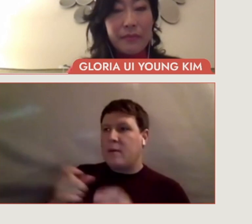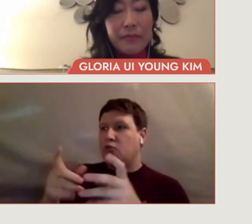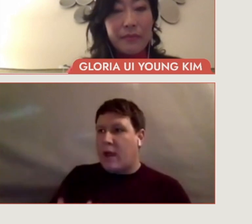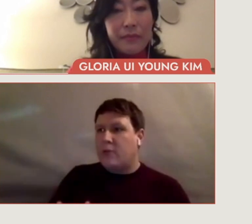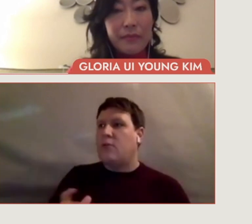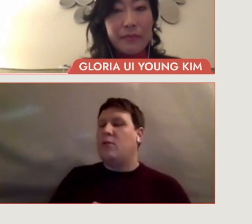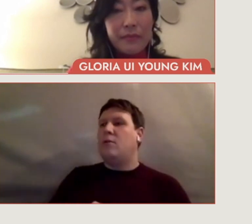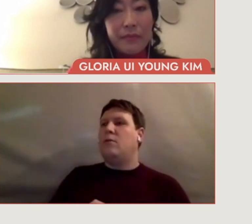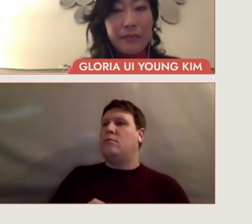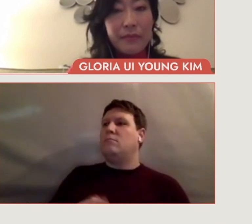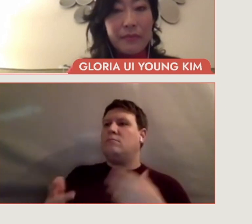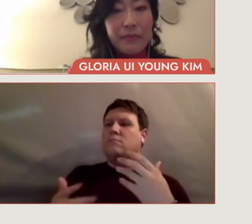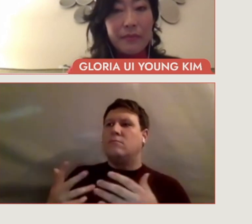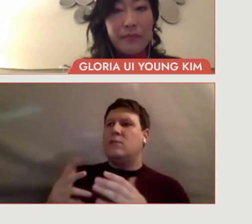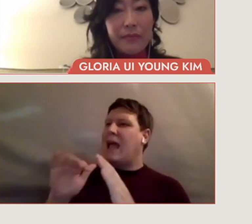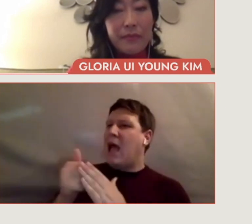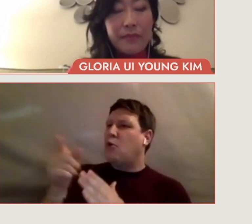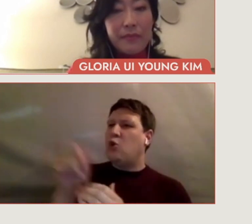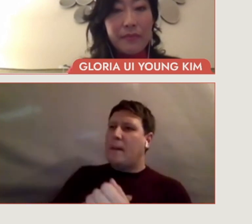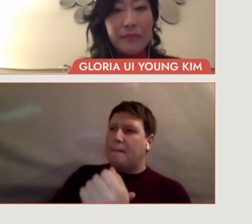approaching these themes in a way